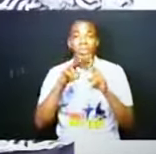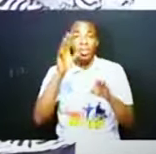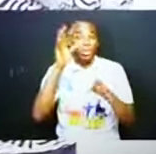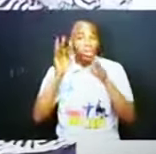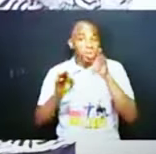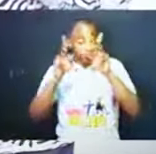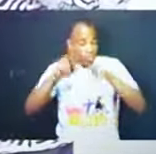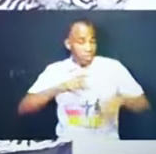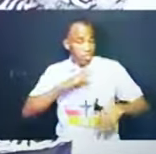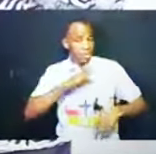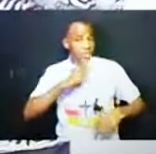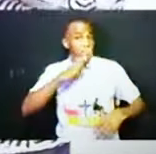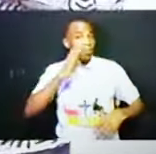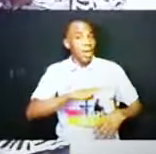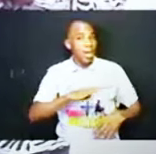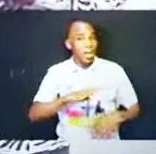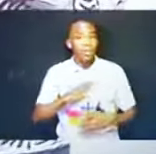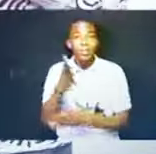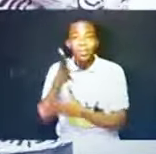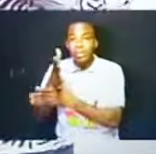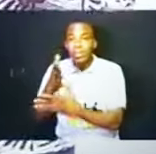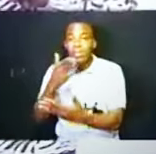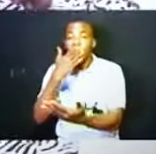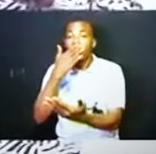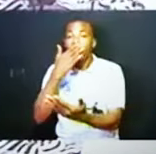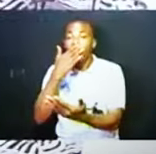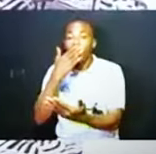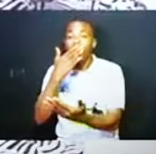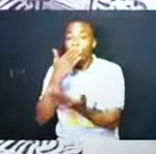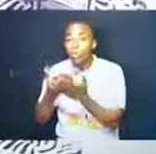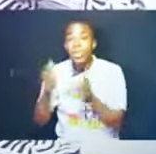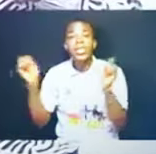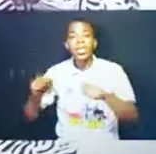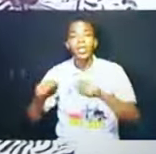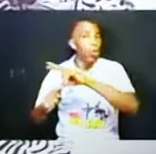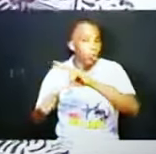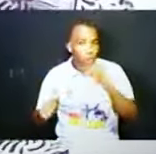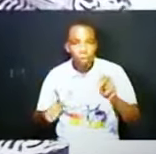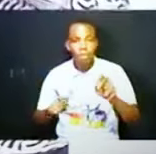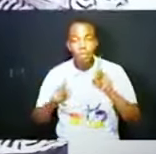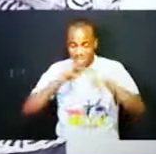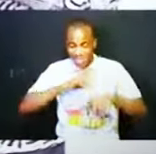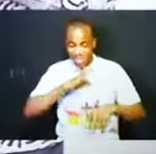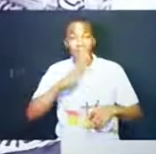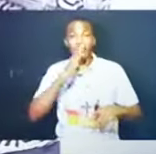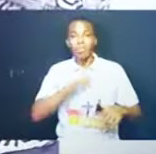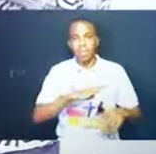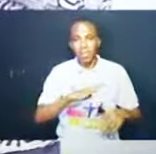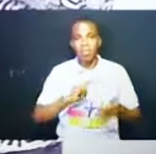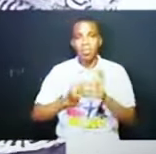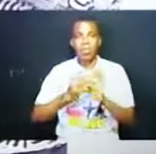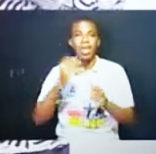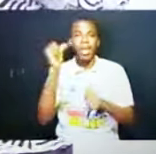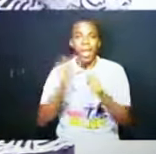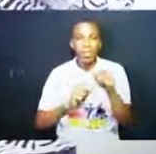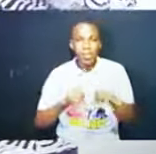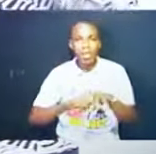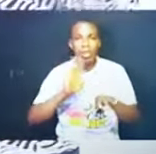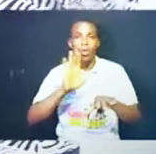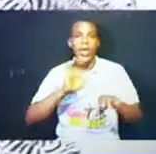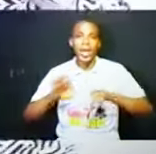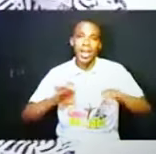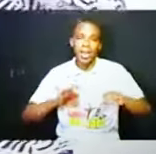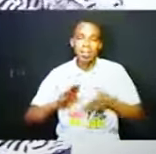say anything good. Chiramne se ngrutiama moya bonifoi mo beye den etumi